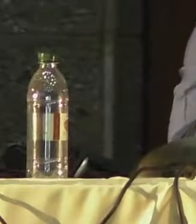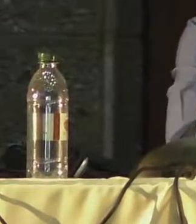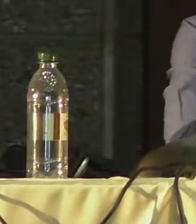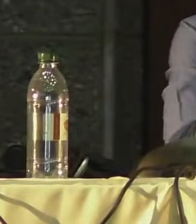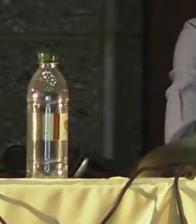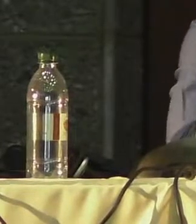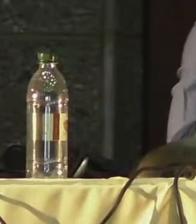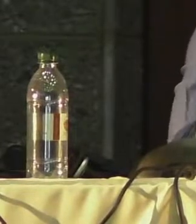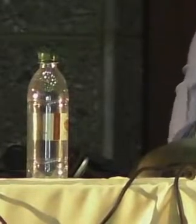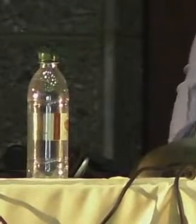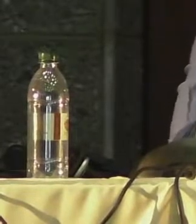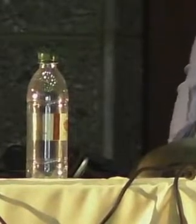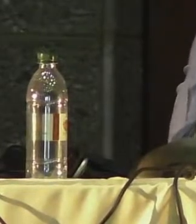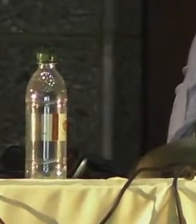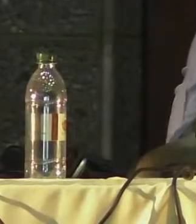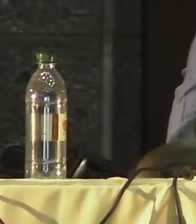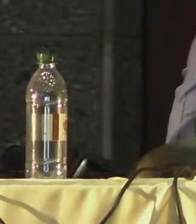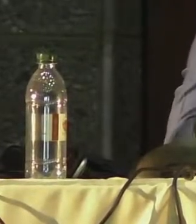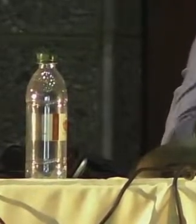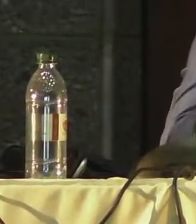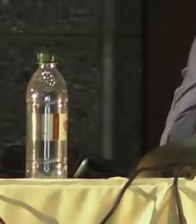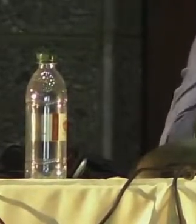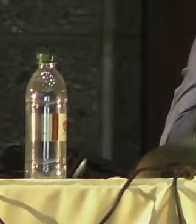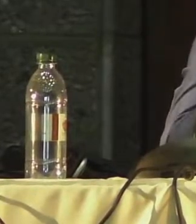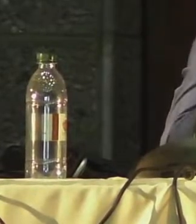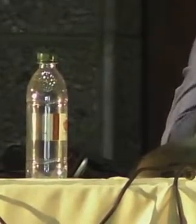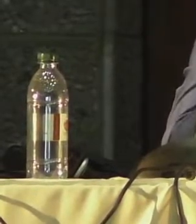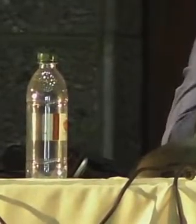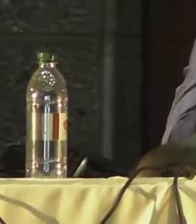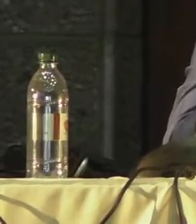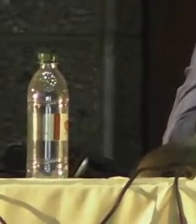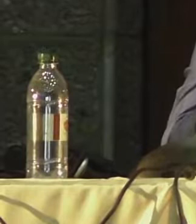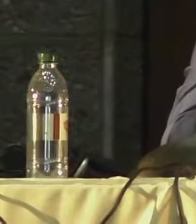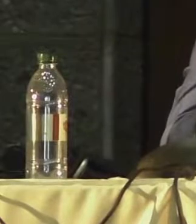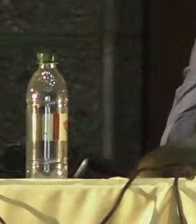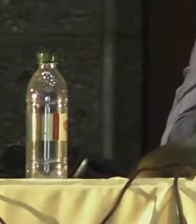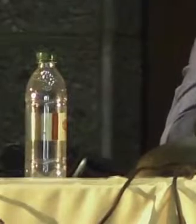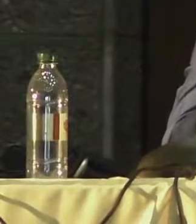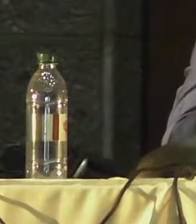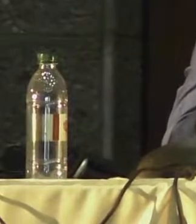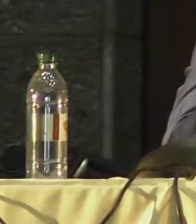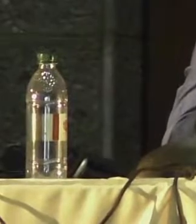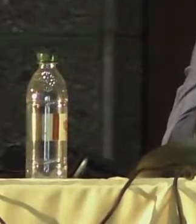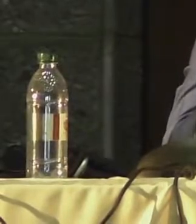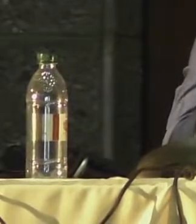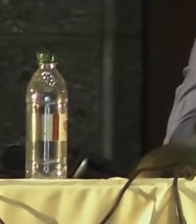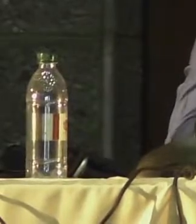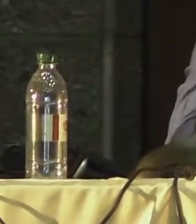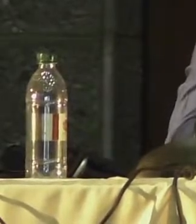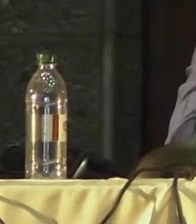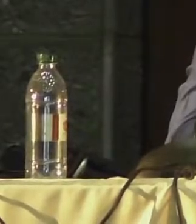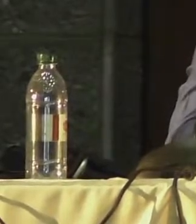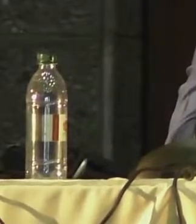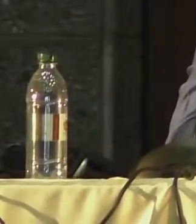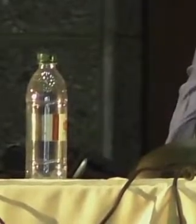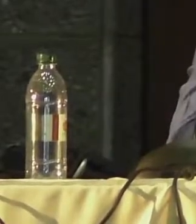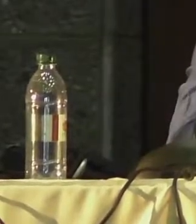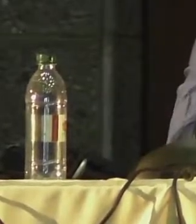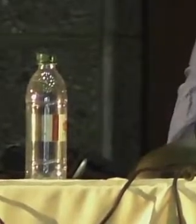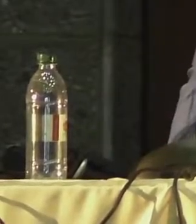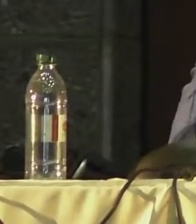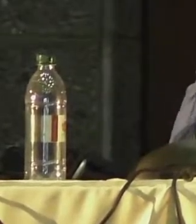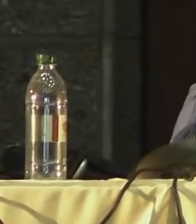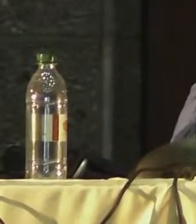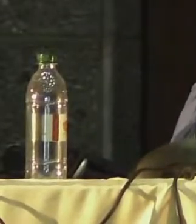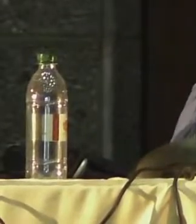think we will end today since the report is due for tabling in the House on Tuesday, on the 15th of